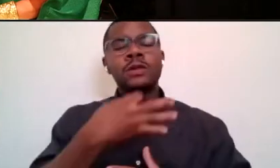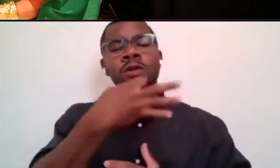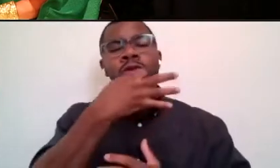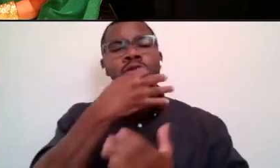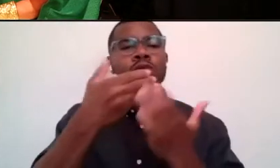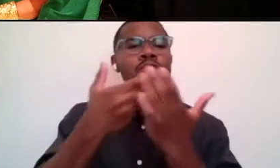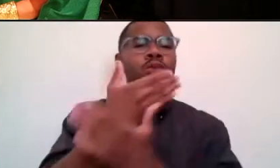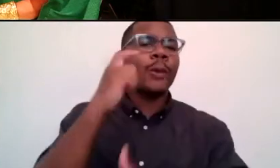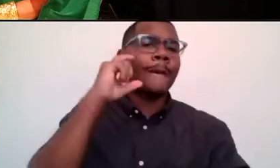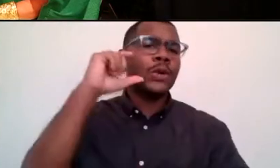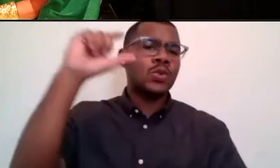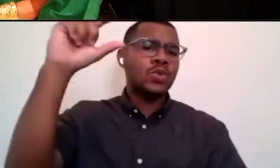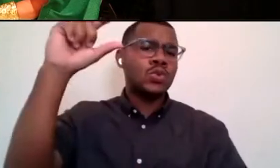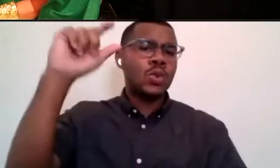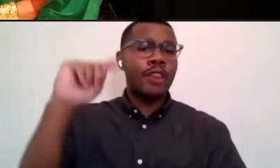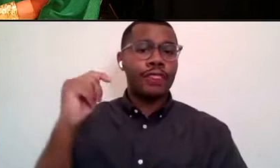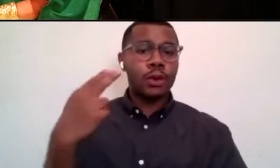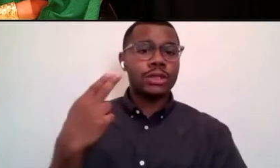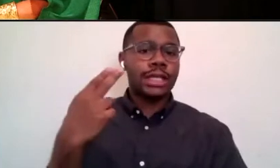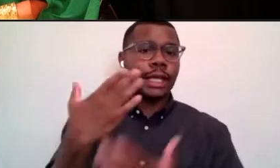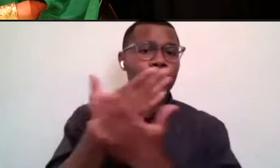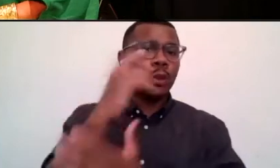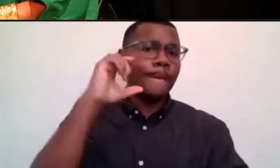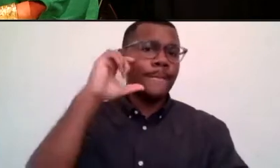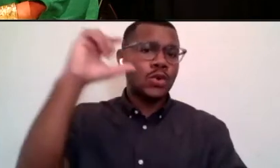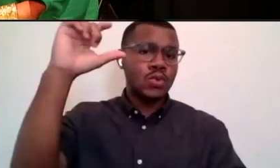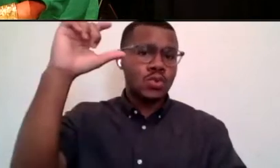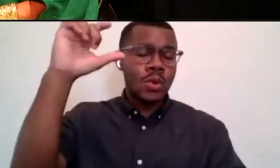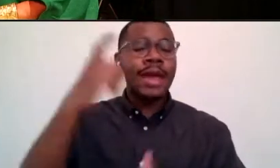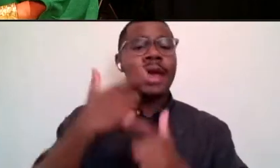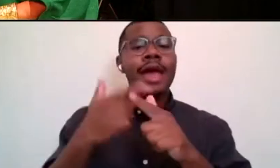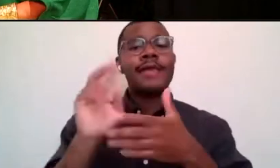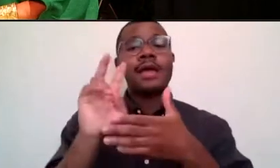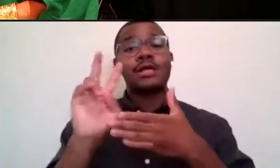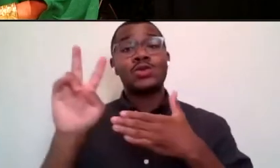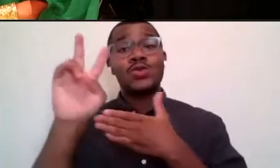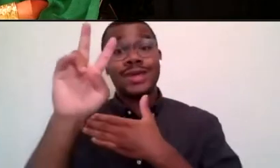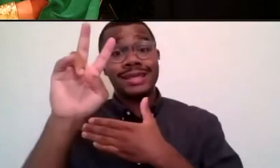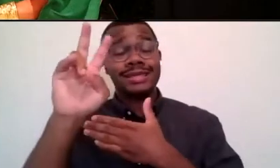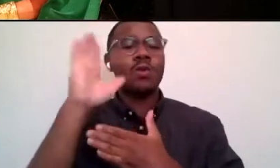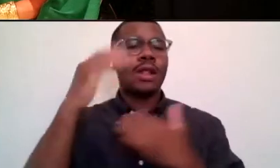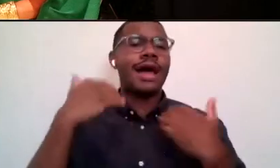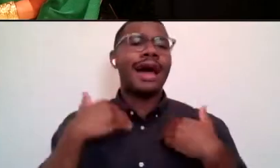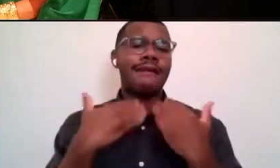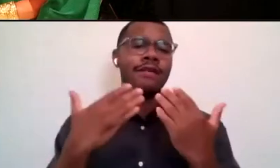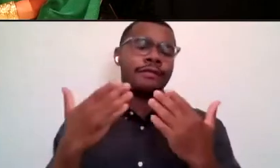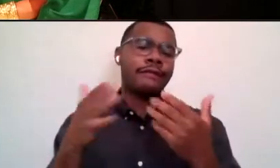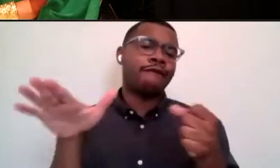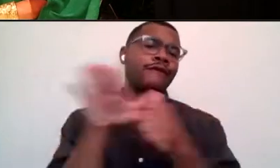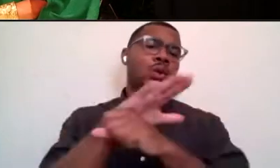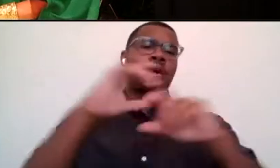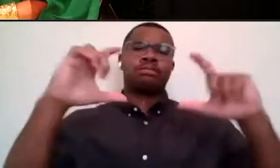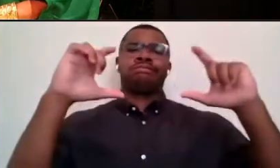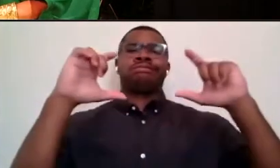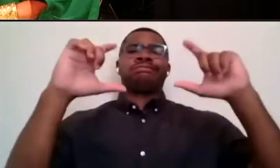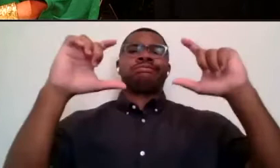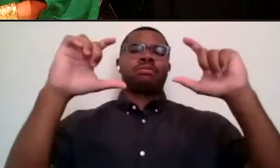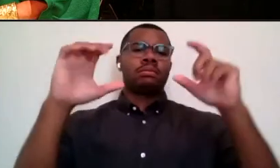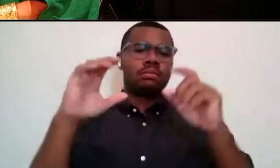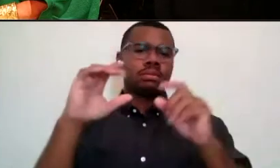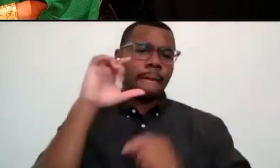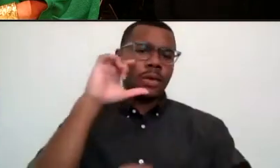this week on Thursday. And 2 weeks after that, there will be a full moon coming up. So I'm going to sort of put in my head for